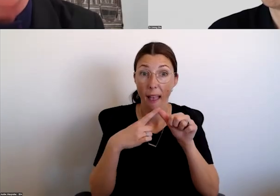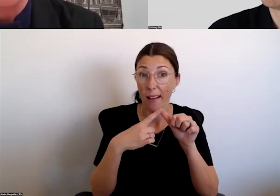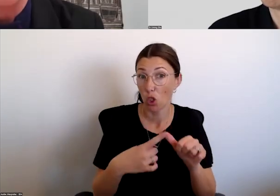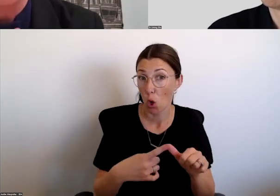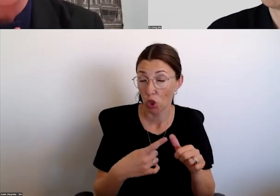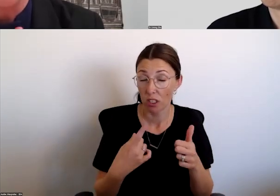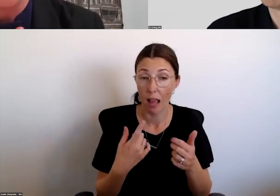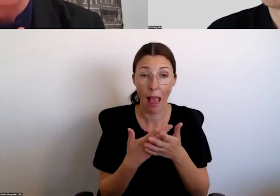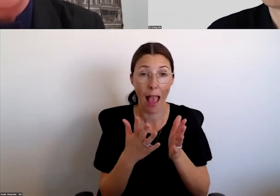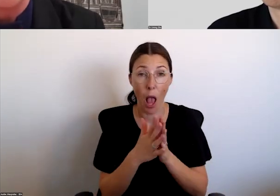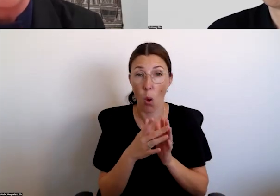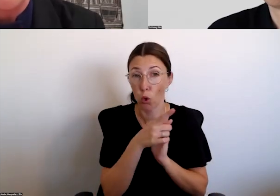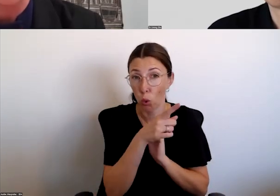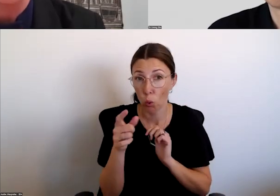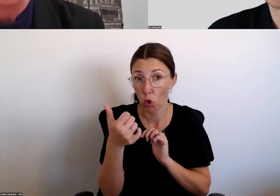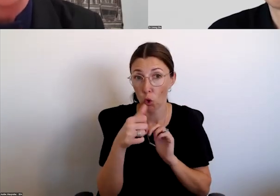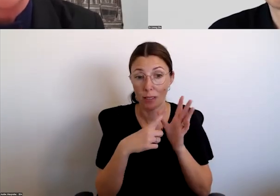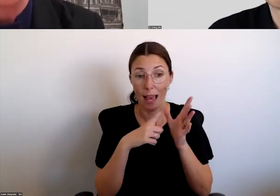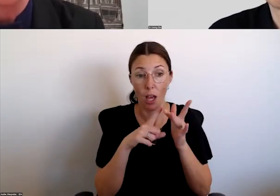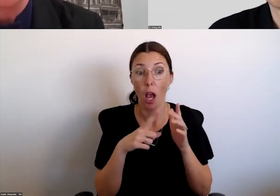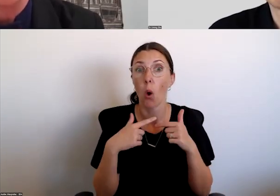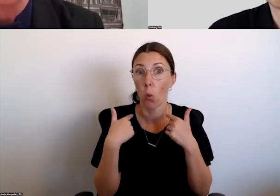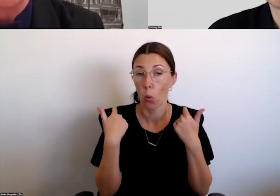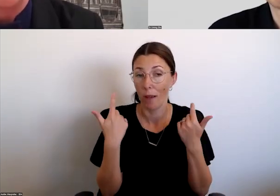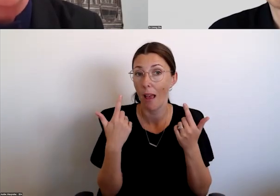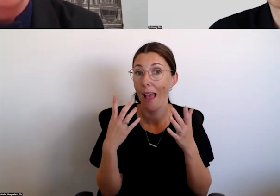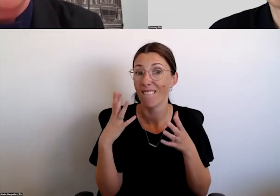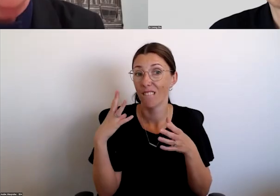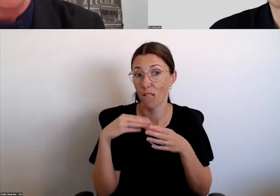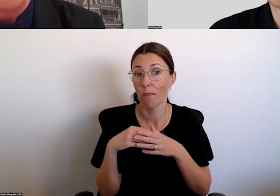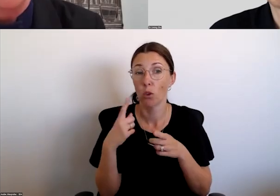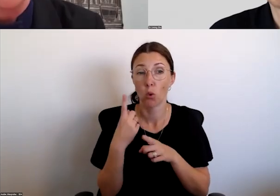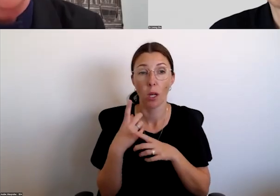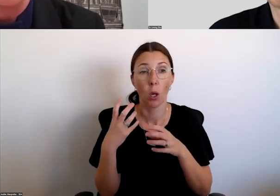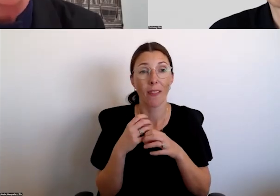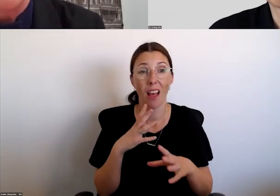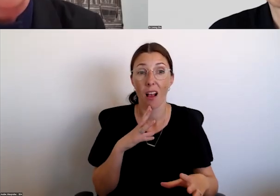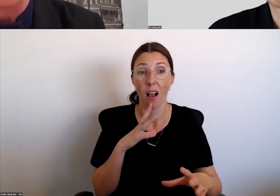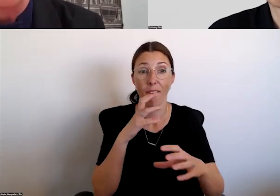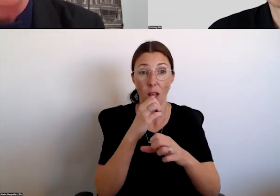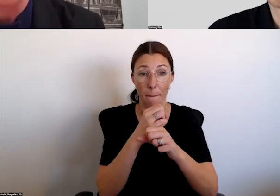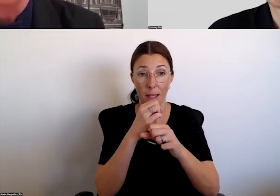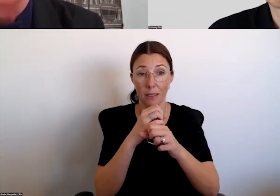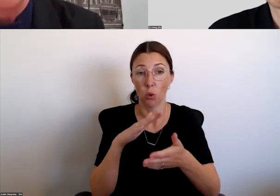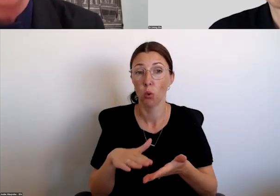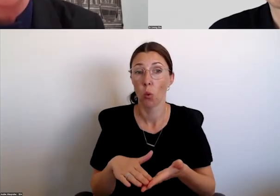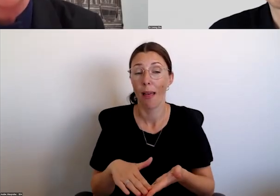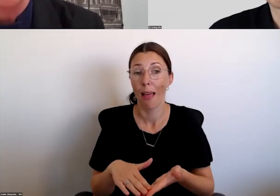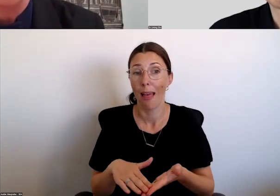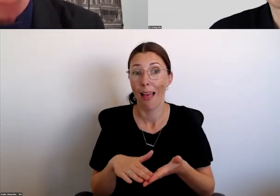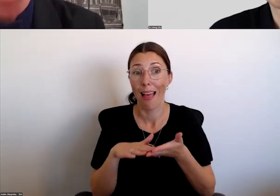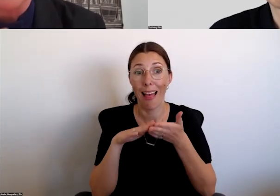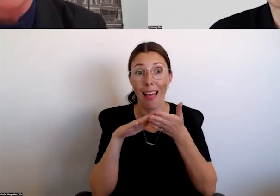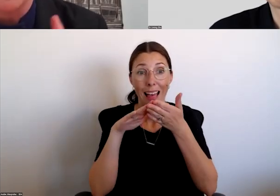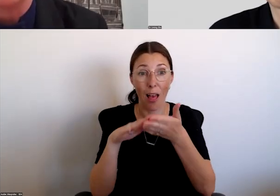and how you are using AI, because we are actively engaged in talking with government counterparts to help